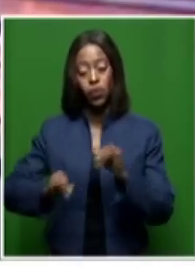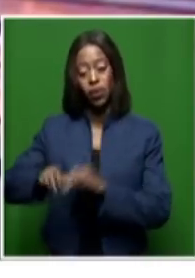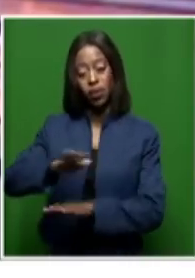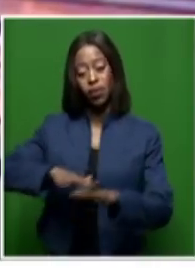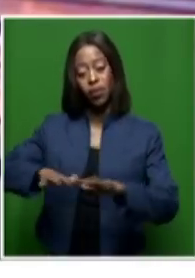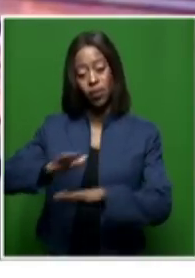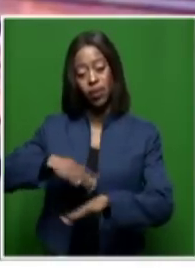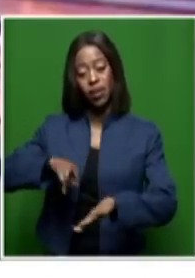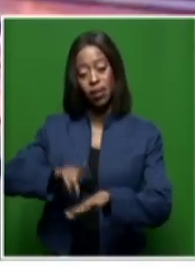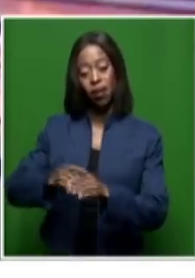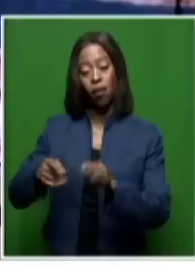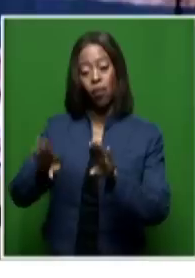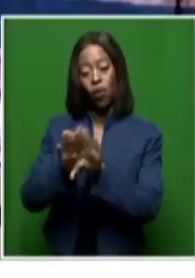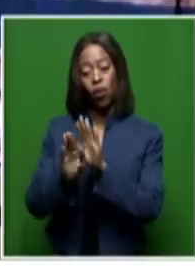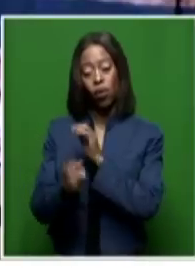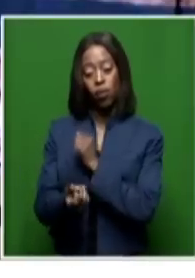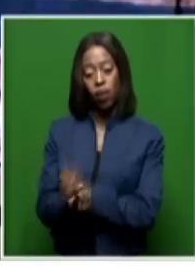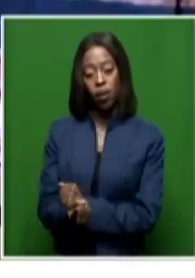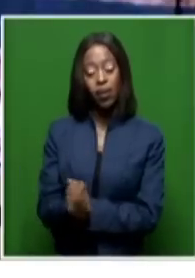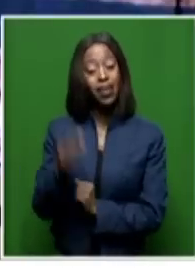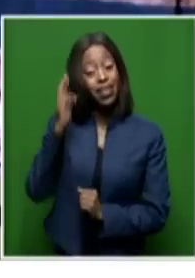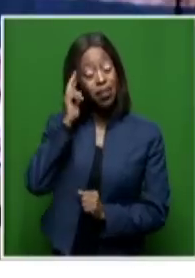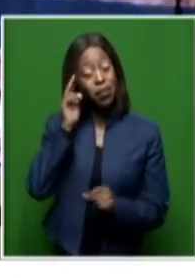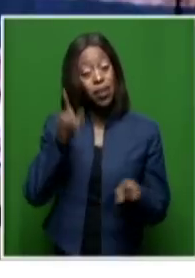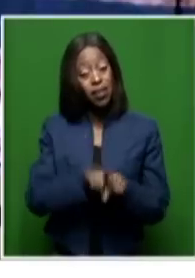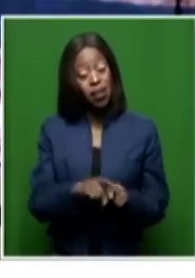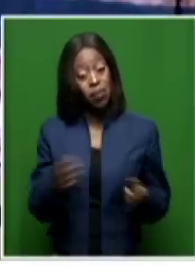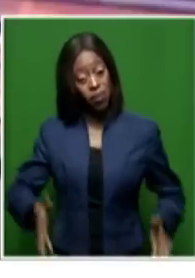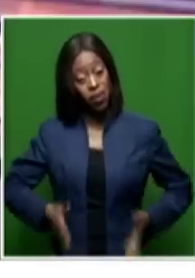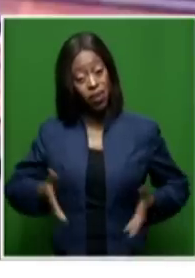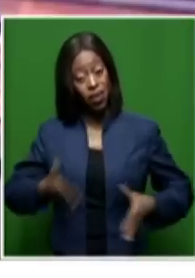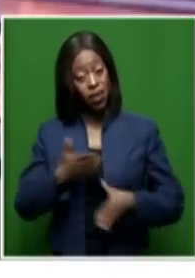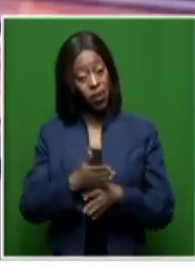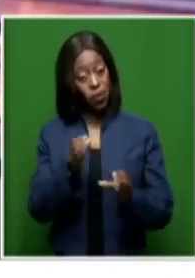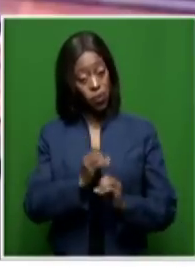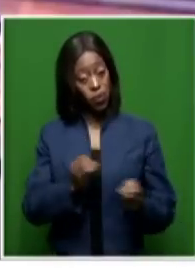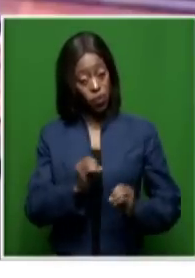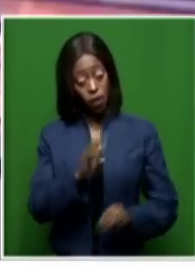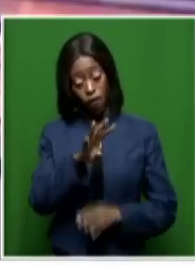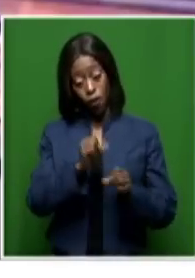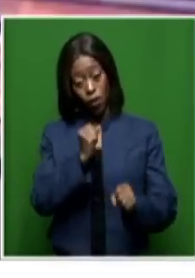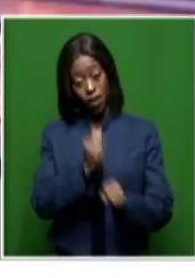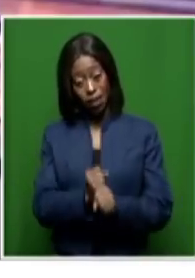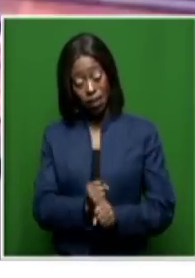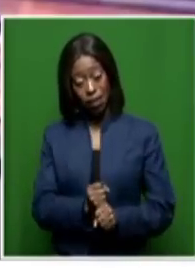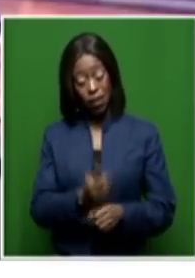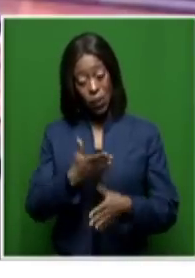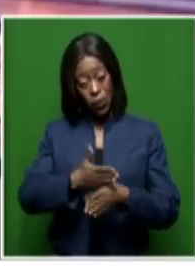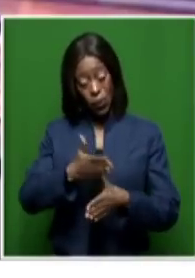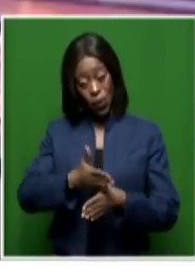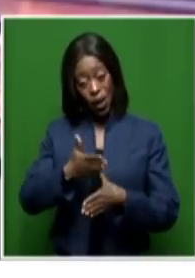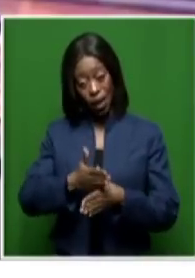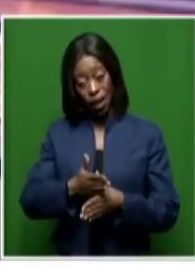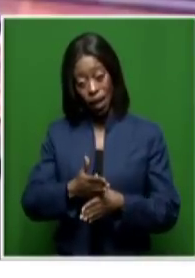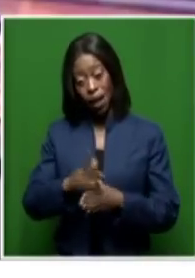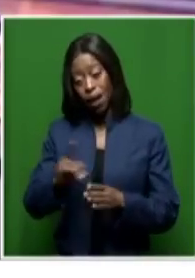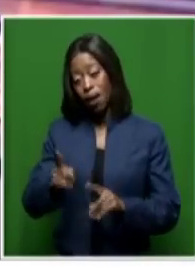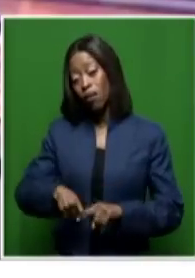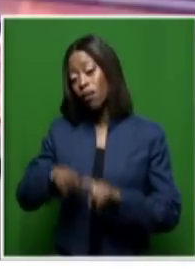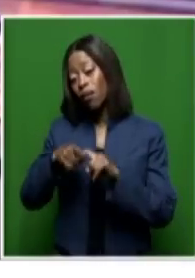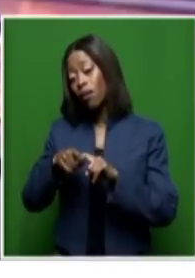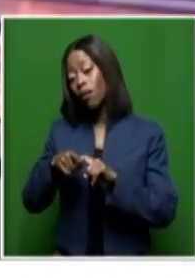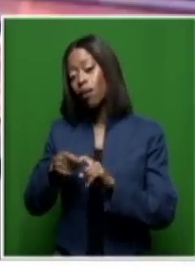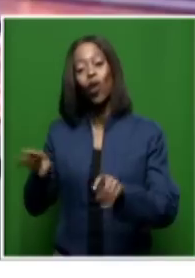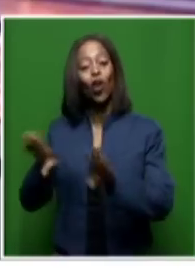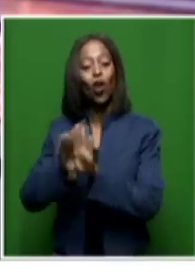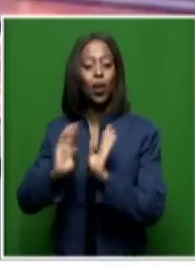of the total lockdown. Remember, the trains were running for 40 years. And the only time they stopped was during